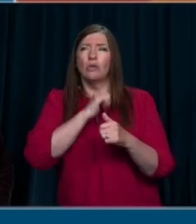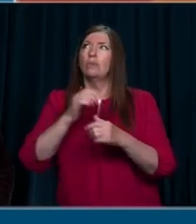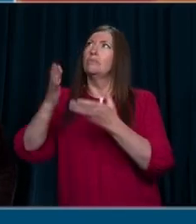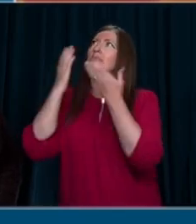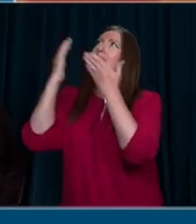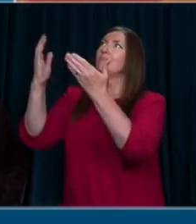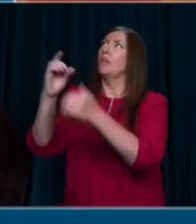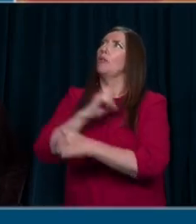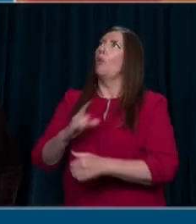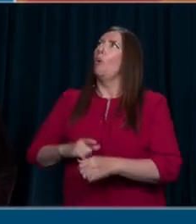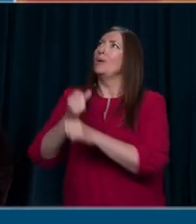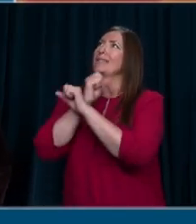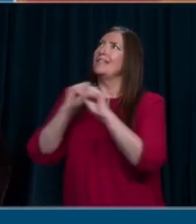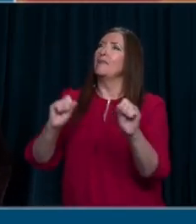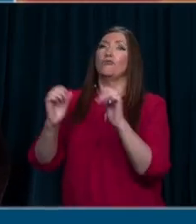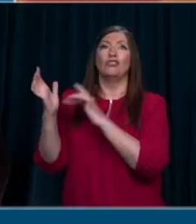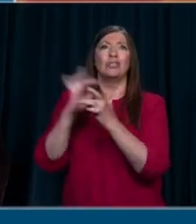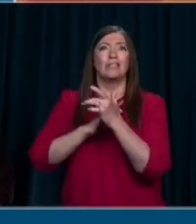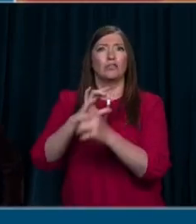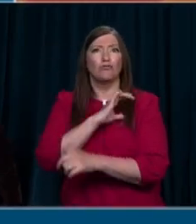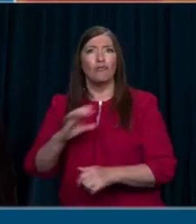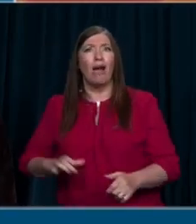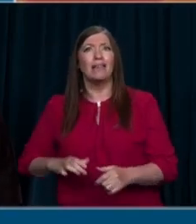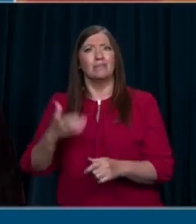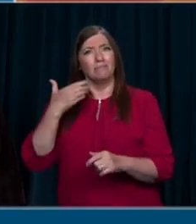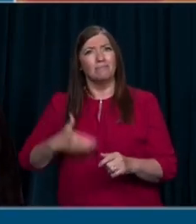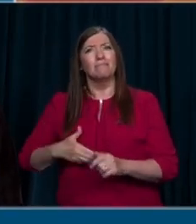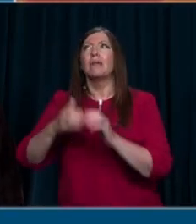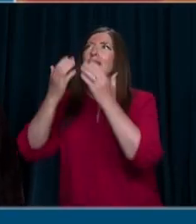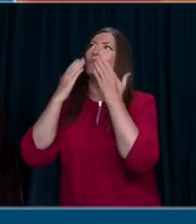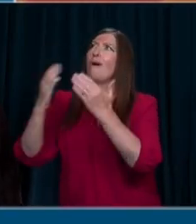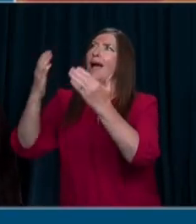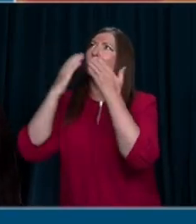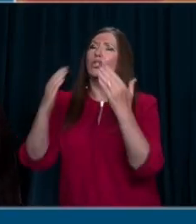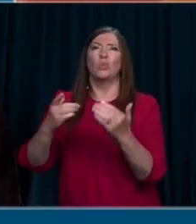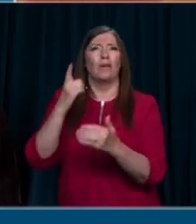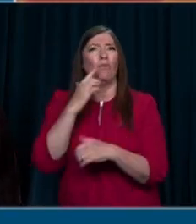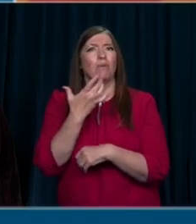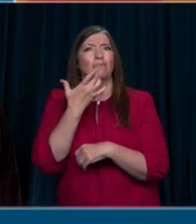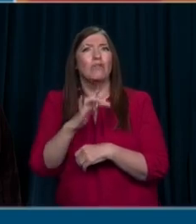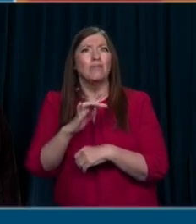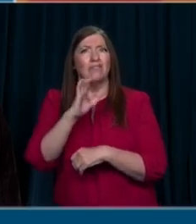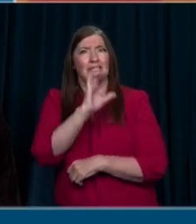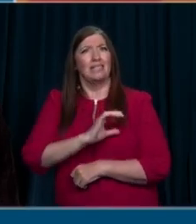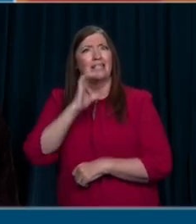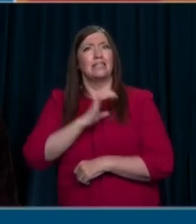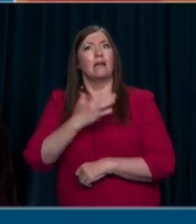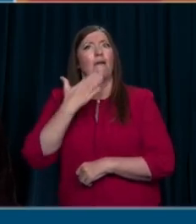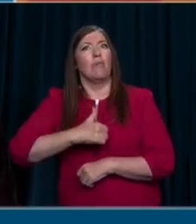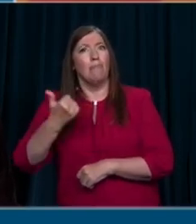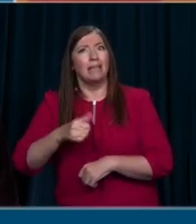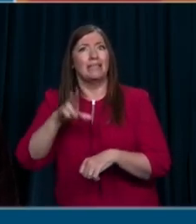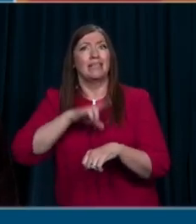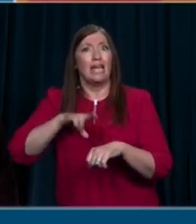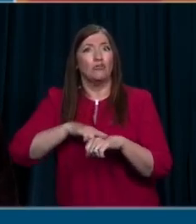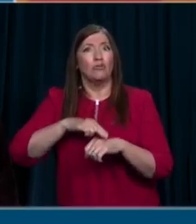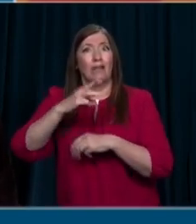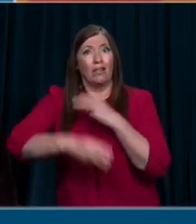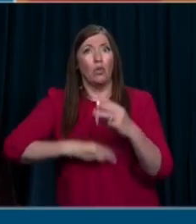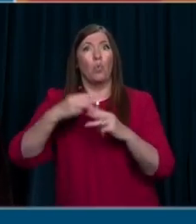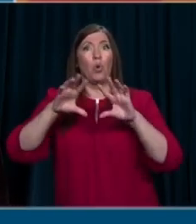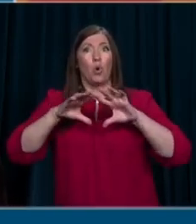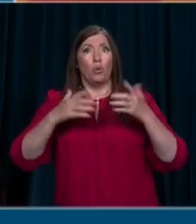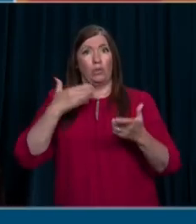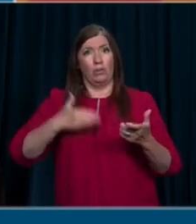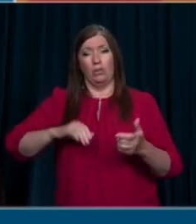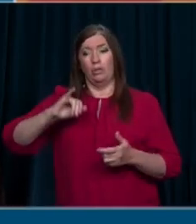Jesus Christ, and to express my profound gratitude for having the privilege of being a citizen of the greatest nation in the world. My name